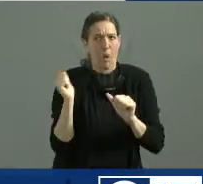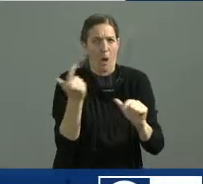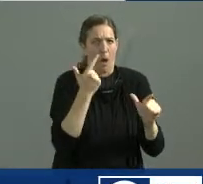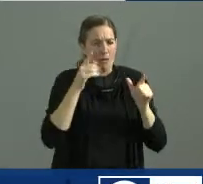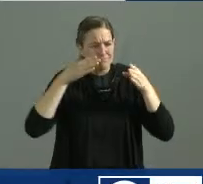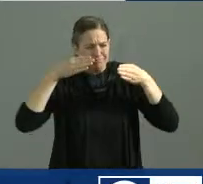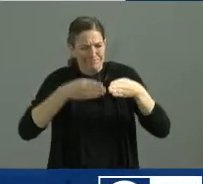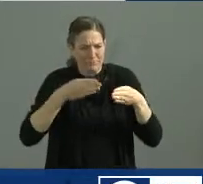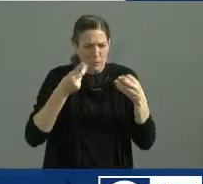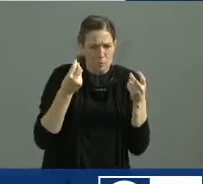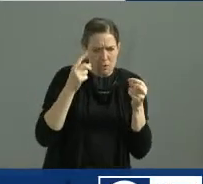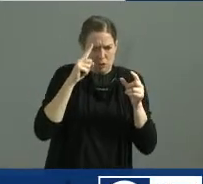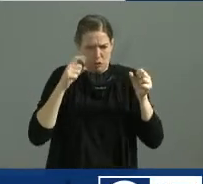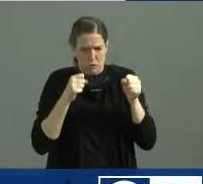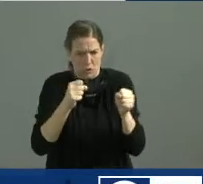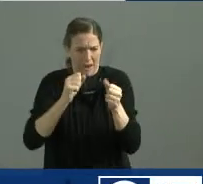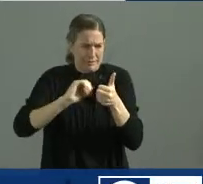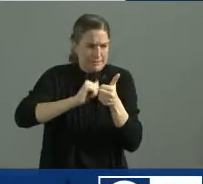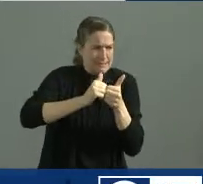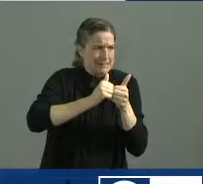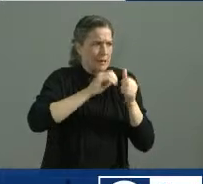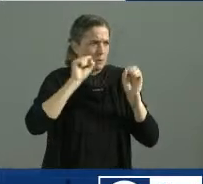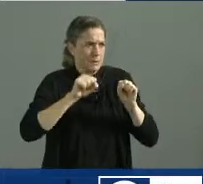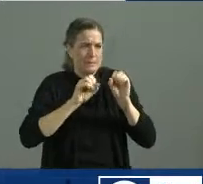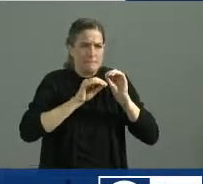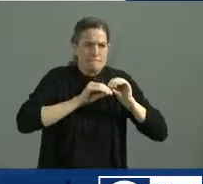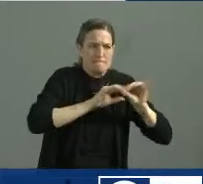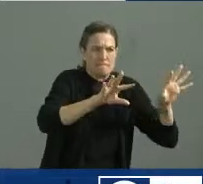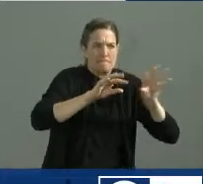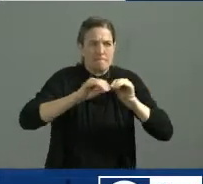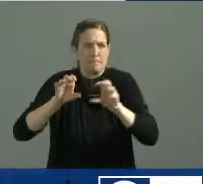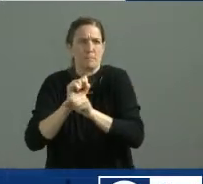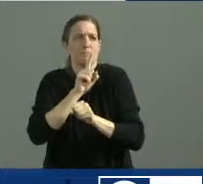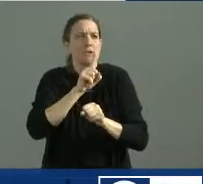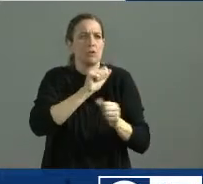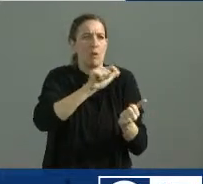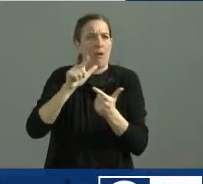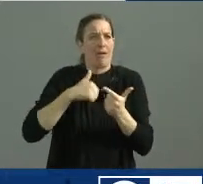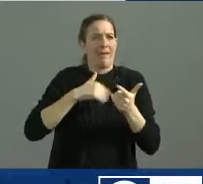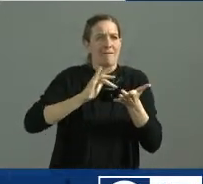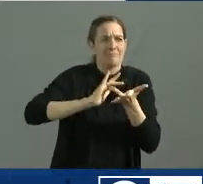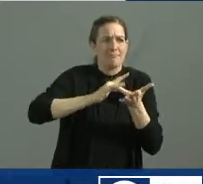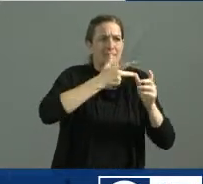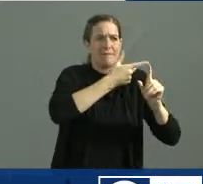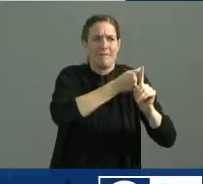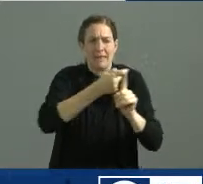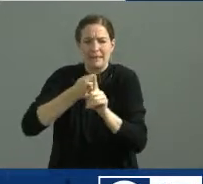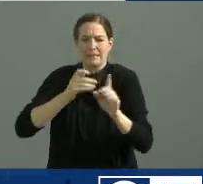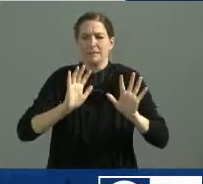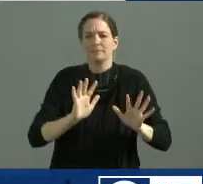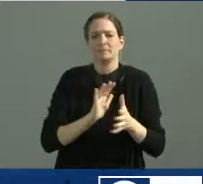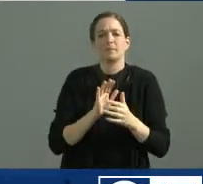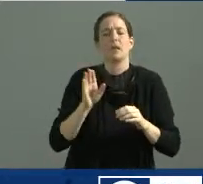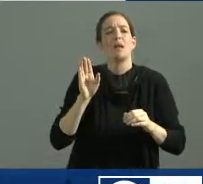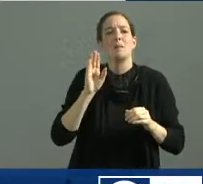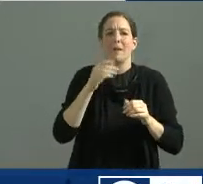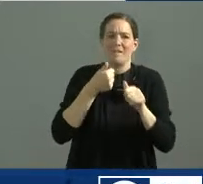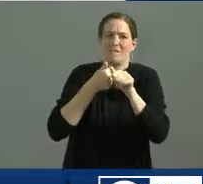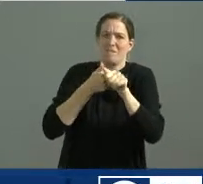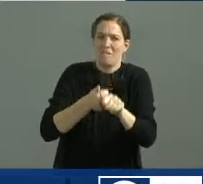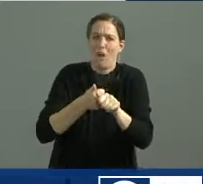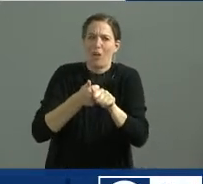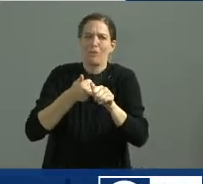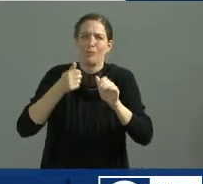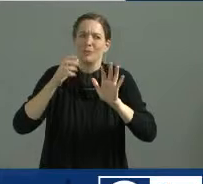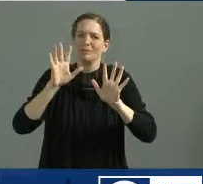working on that. So that CDC retail pharmacy had to be activated by on a statewide basis. So that will actually be